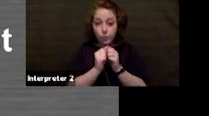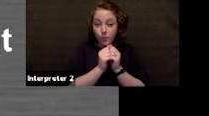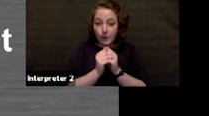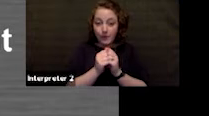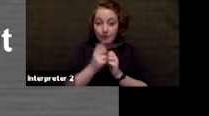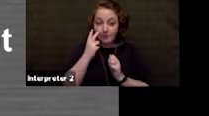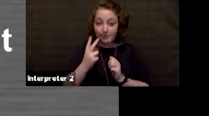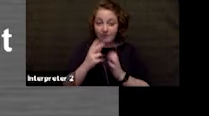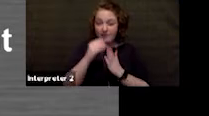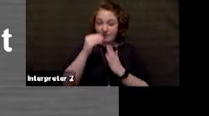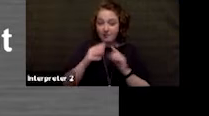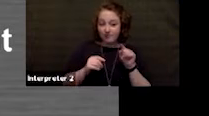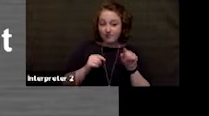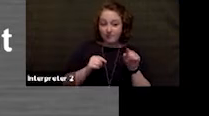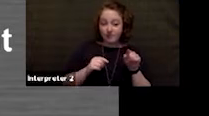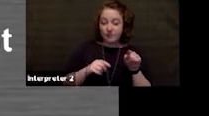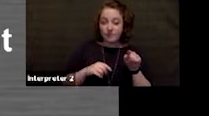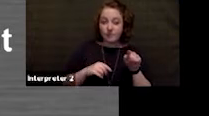there